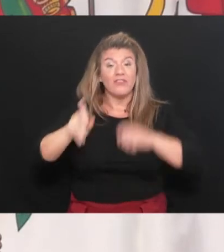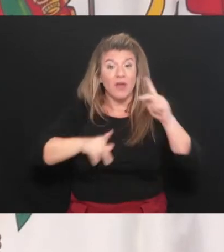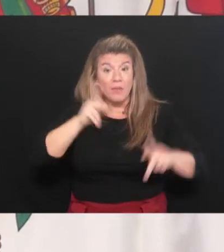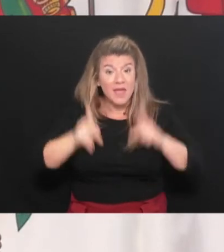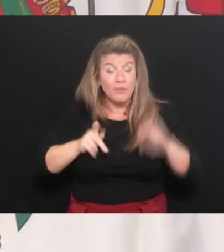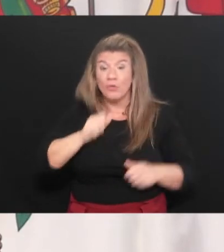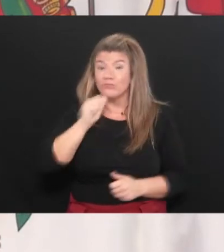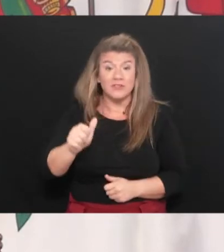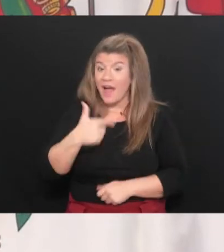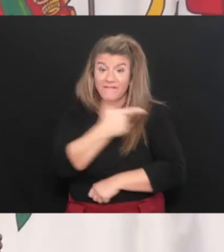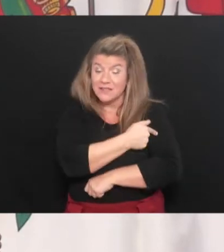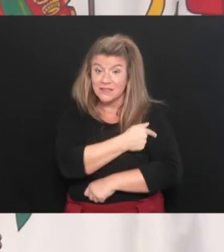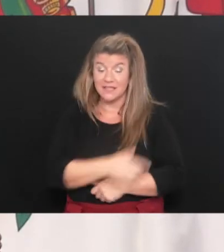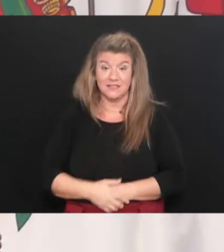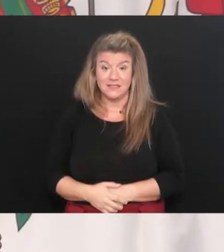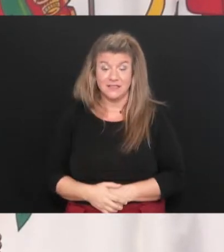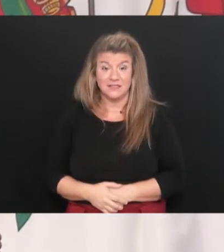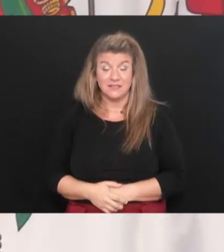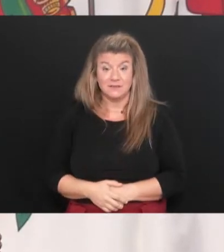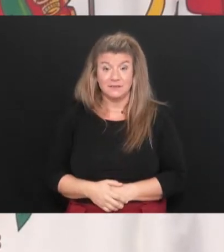are unvaccinated.